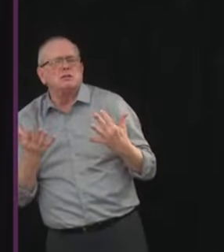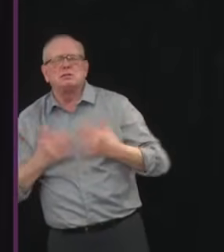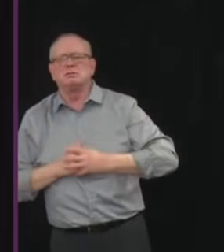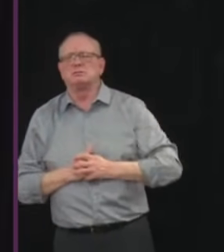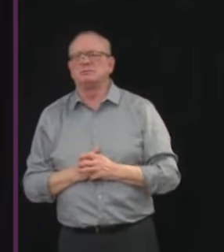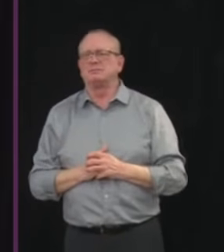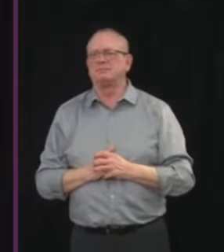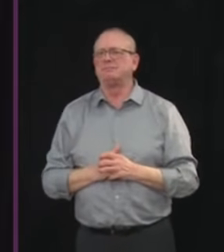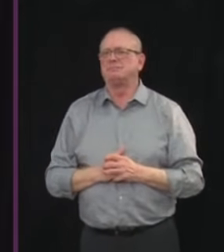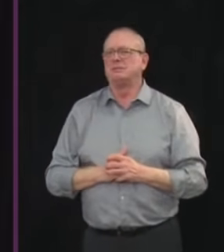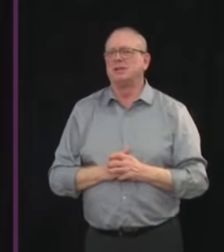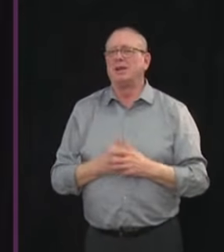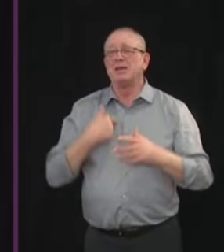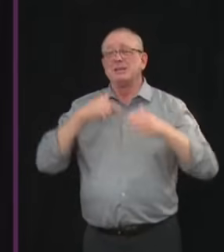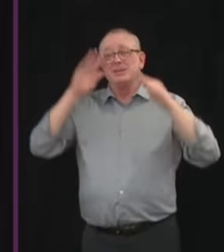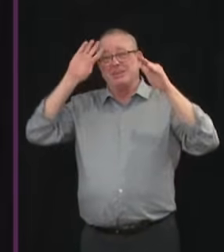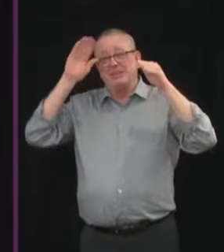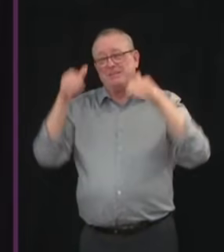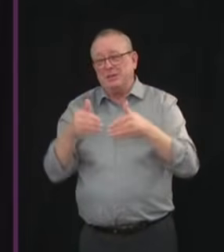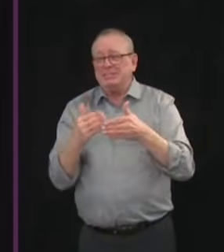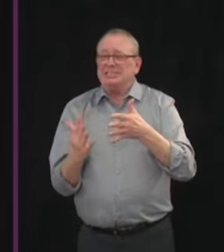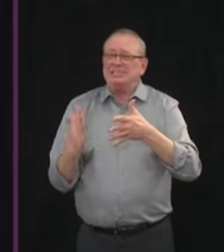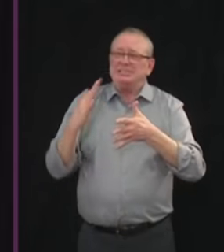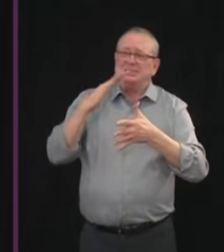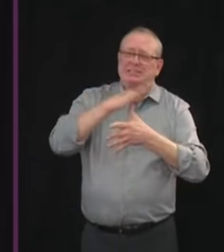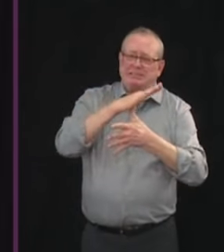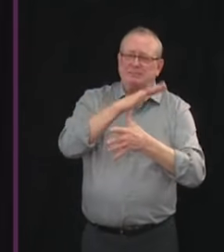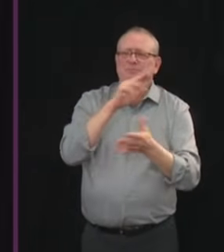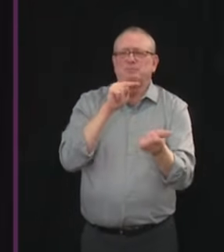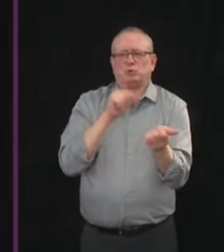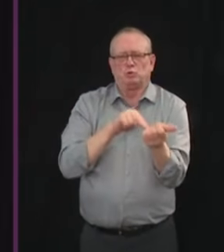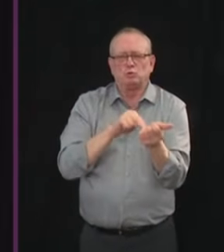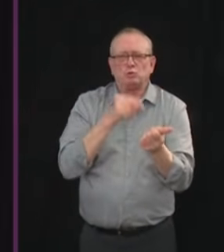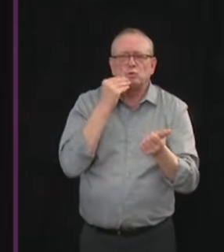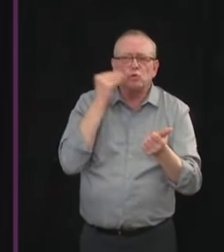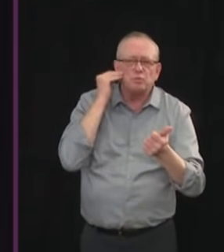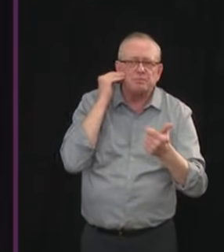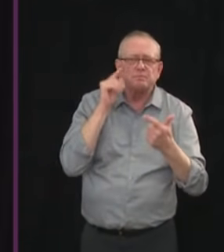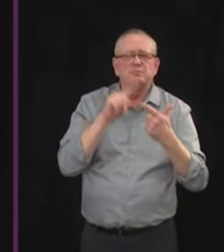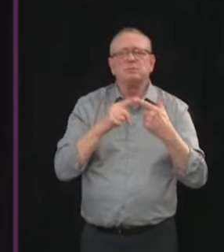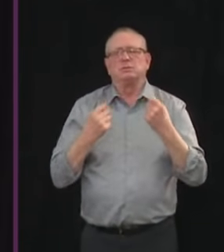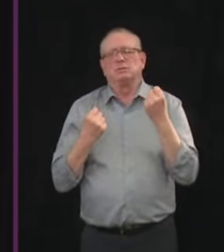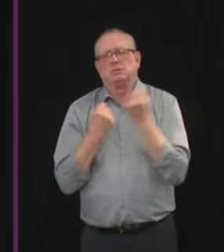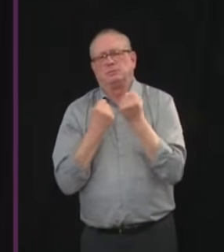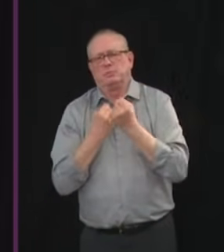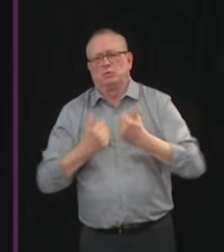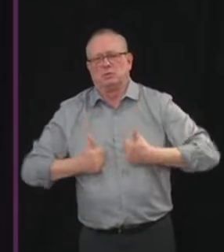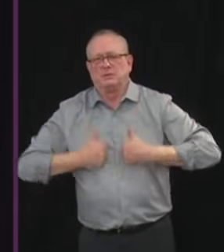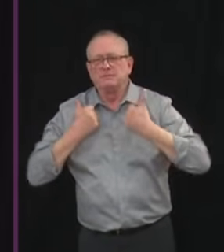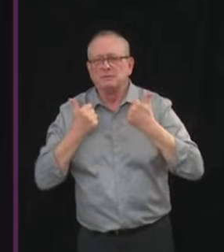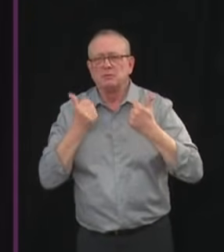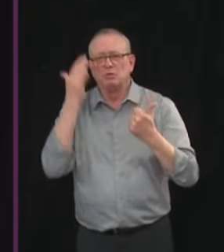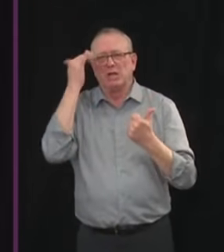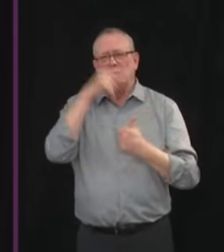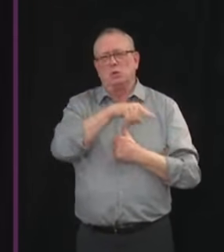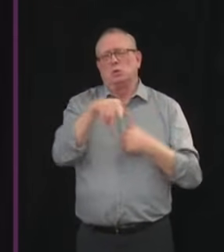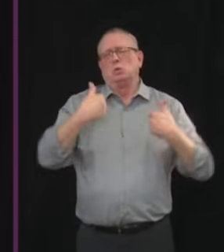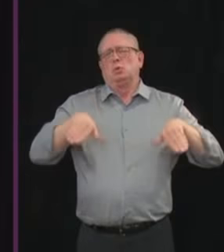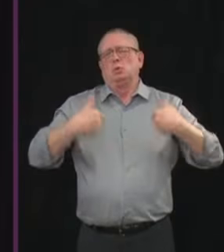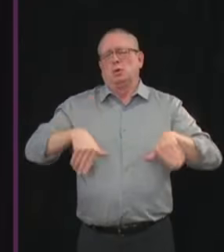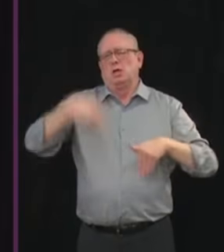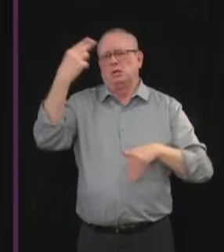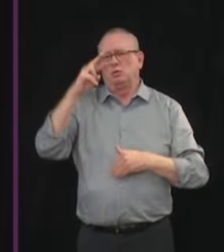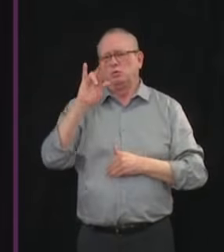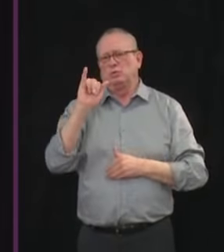long-term care and designated supportive living first, as they are the most vulnerable to severe outcomes. To